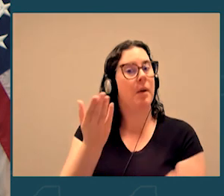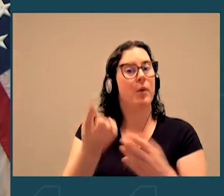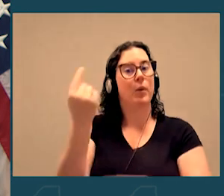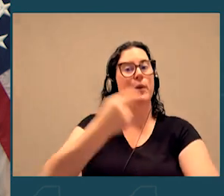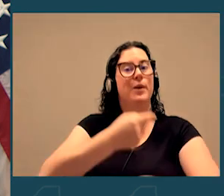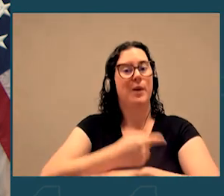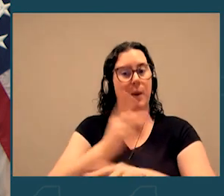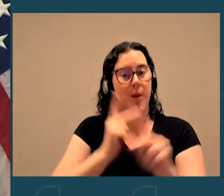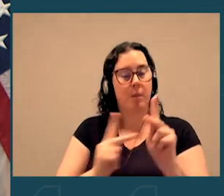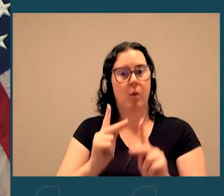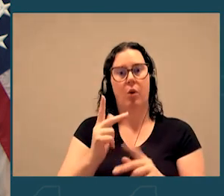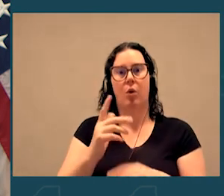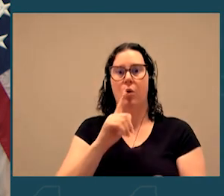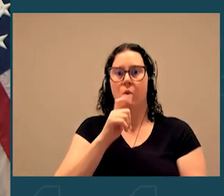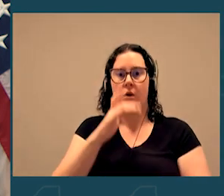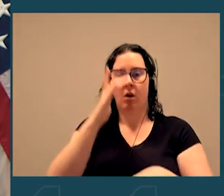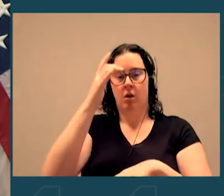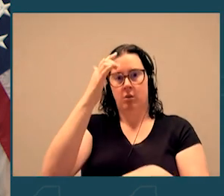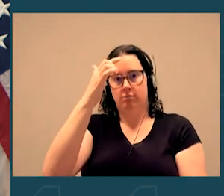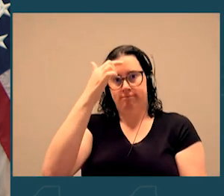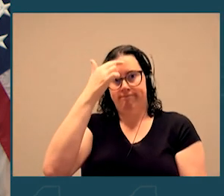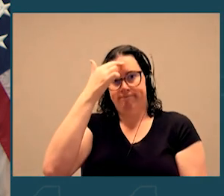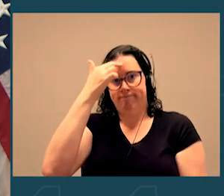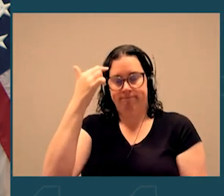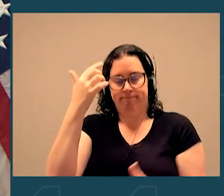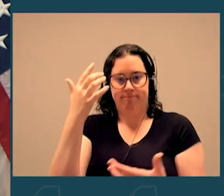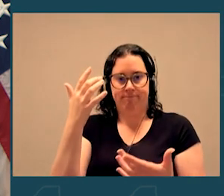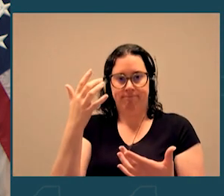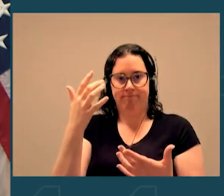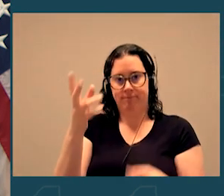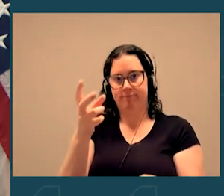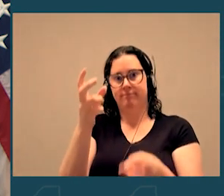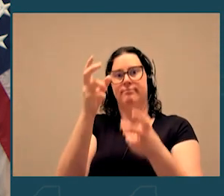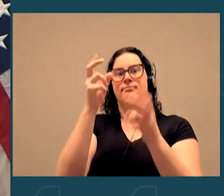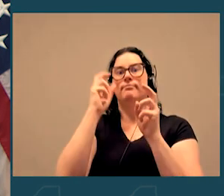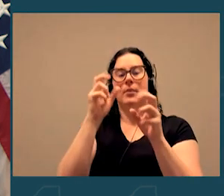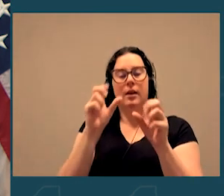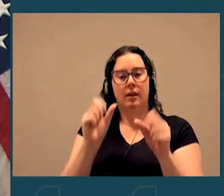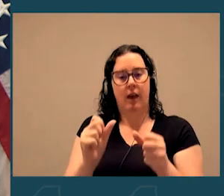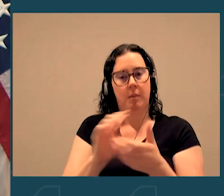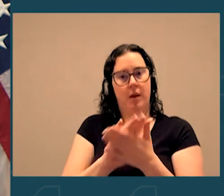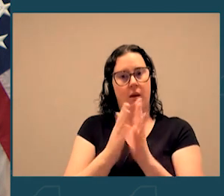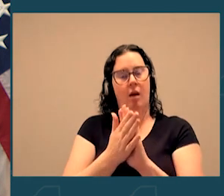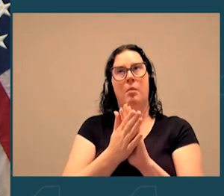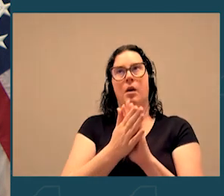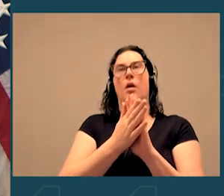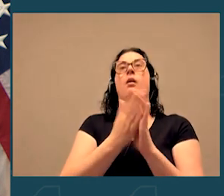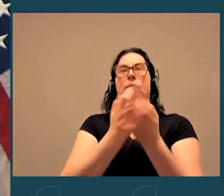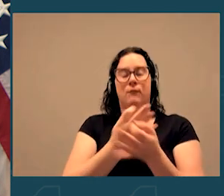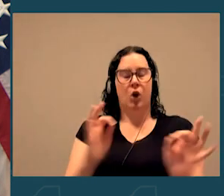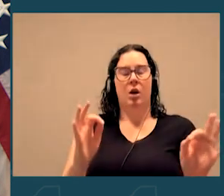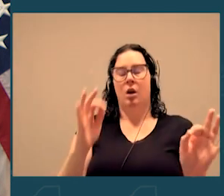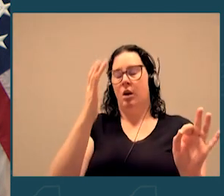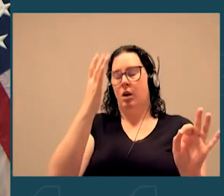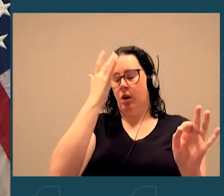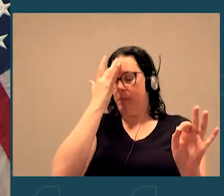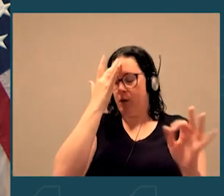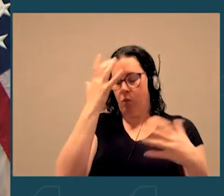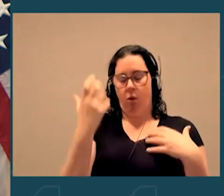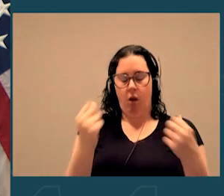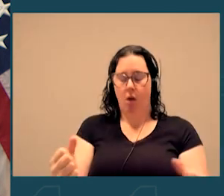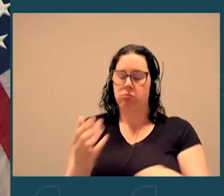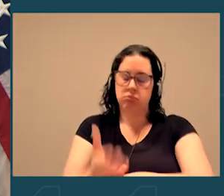people from the demons that have taken over their lives so they can walk out someday and say, I'm free. I'm free. I'm going to be